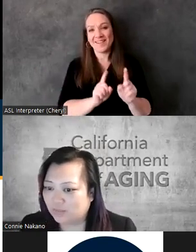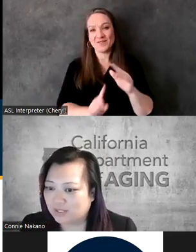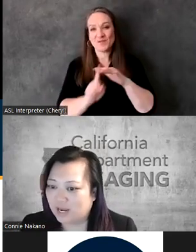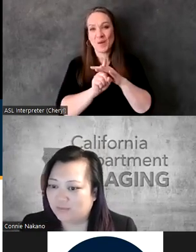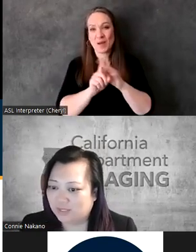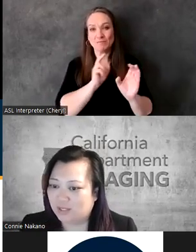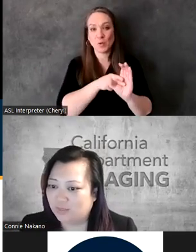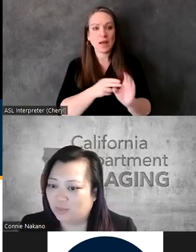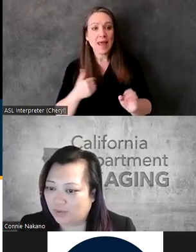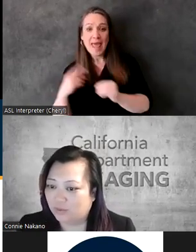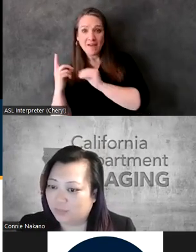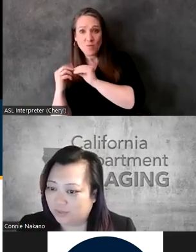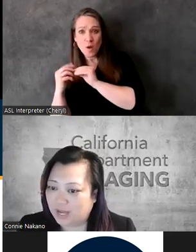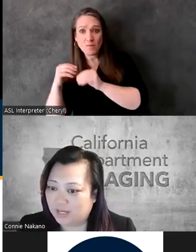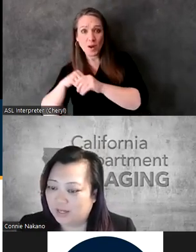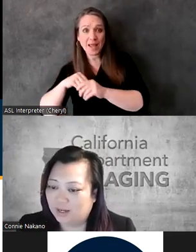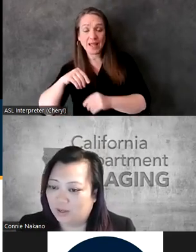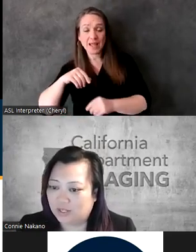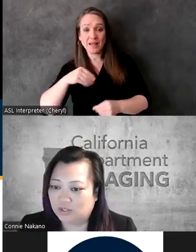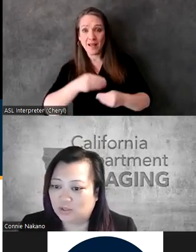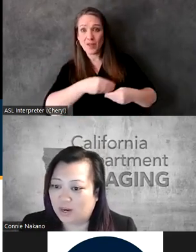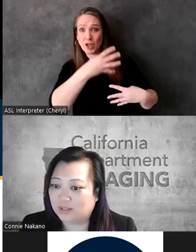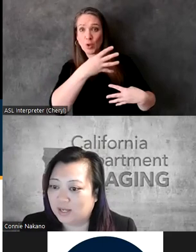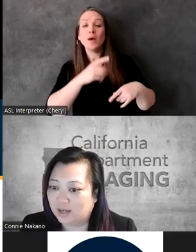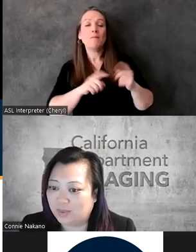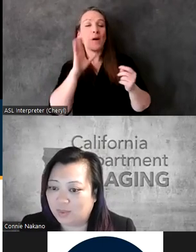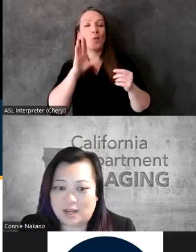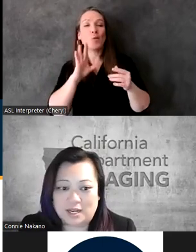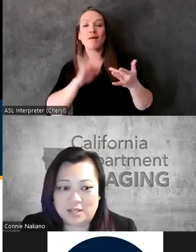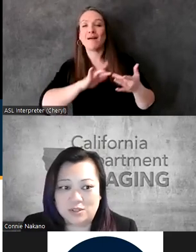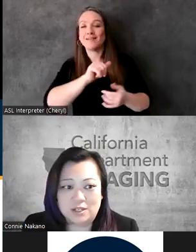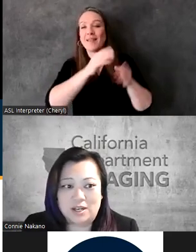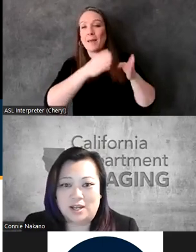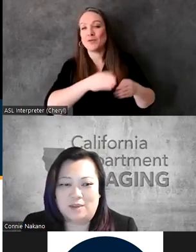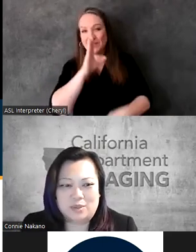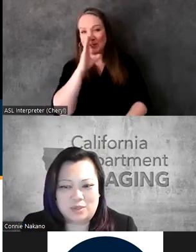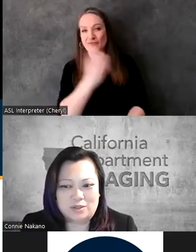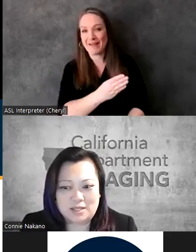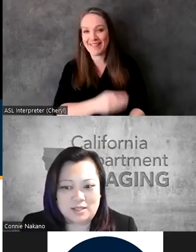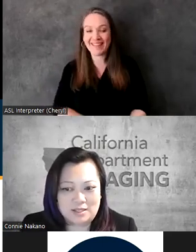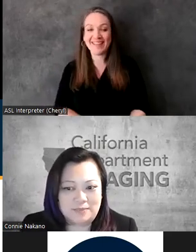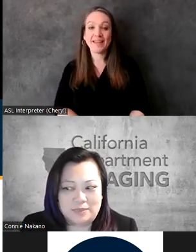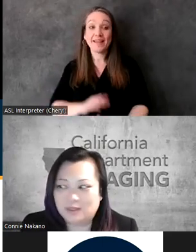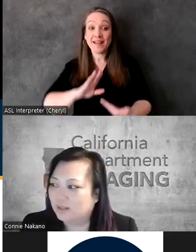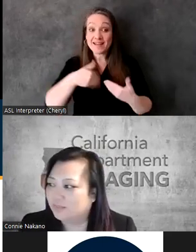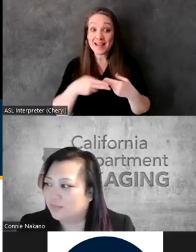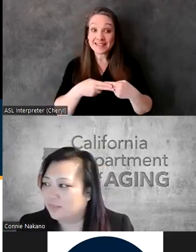question that we did have in the queue, but we'll follow up with that question directly and provide an answer. Can we go to the next